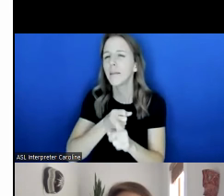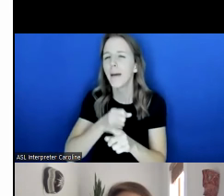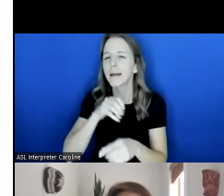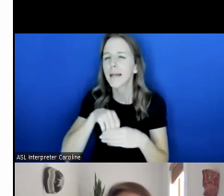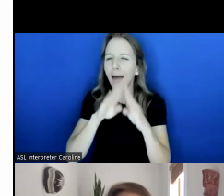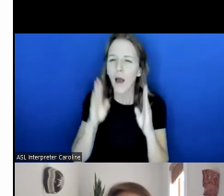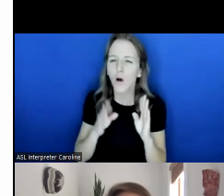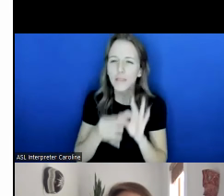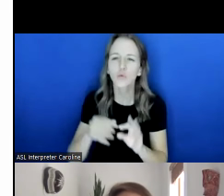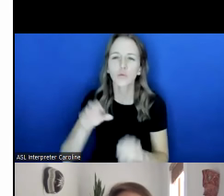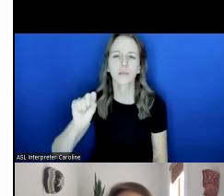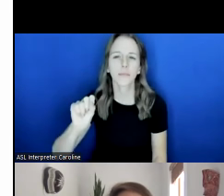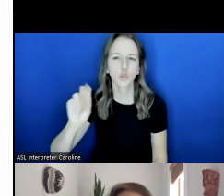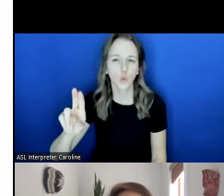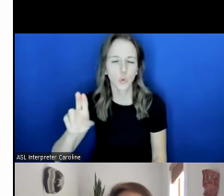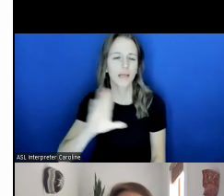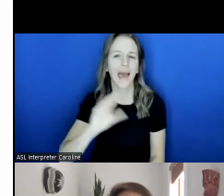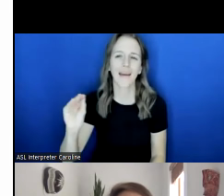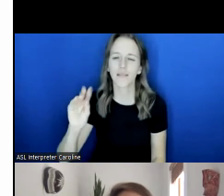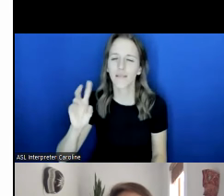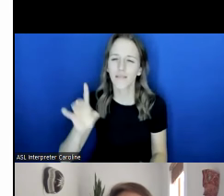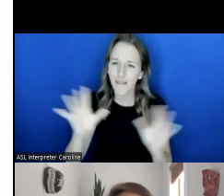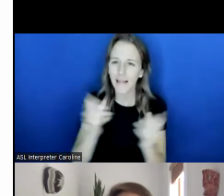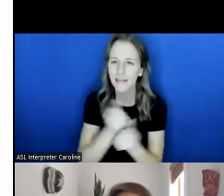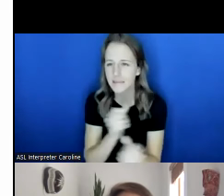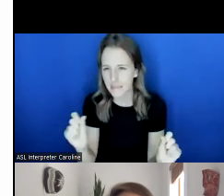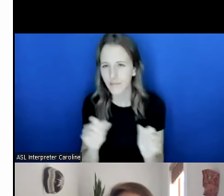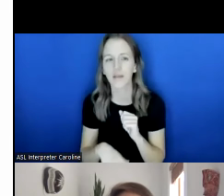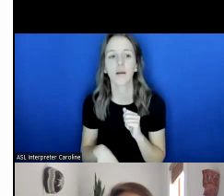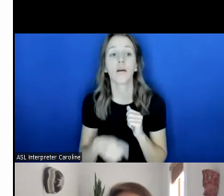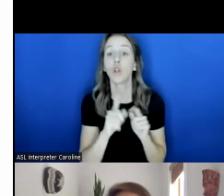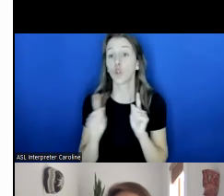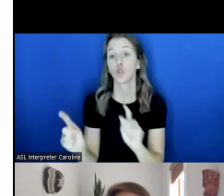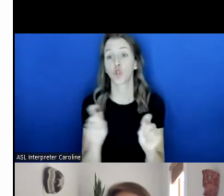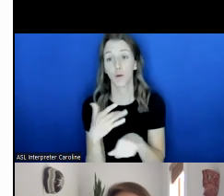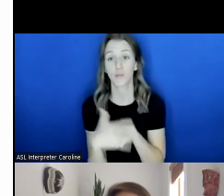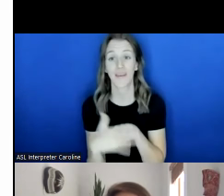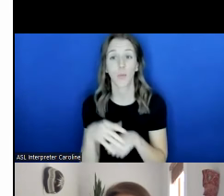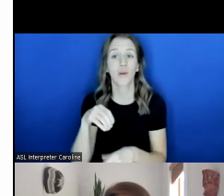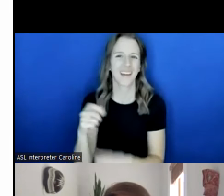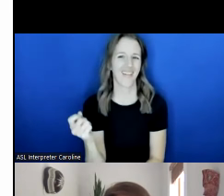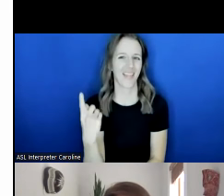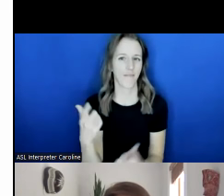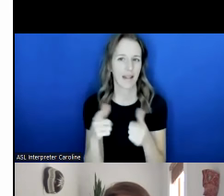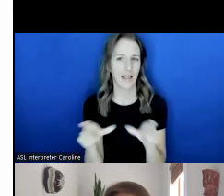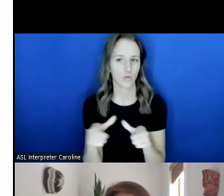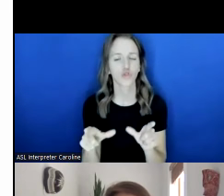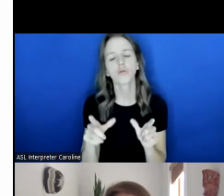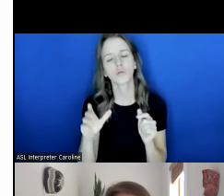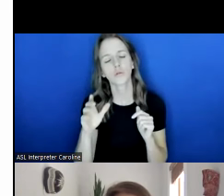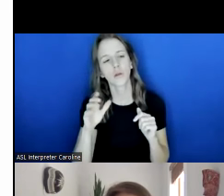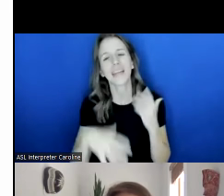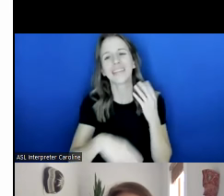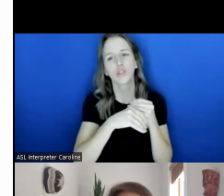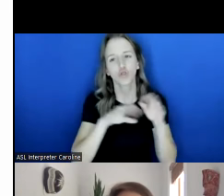and safety. The survey was available in 11 languages, and additional focus groups were conducted in American Sign